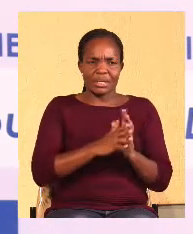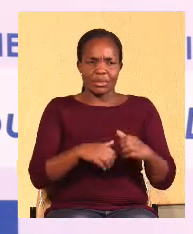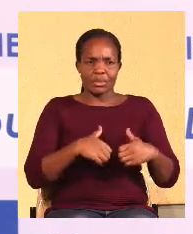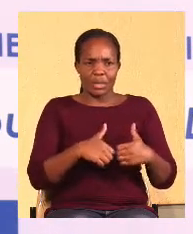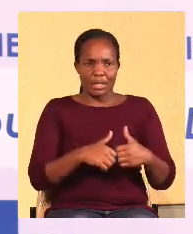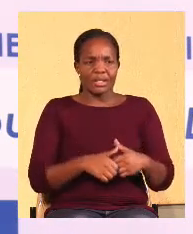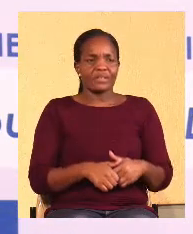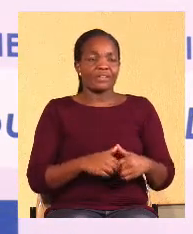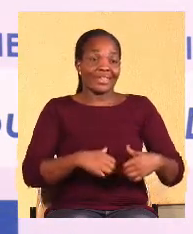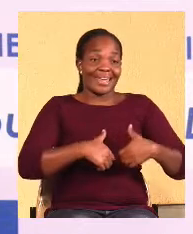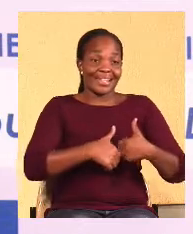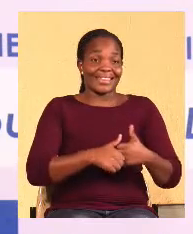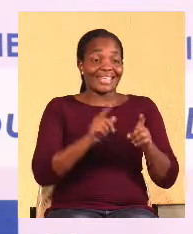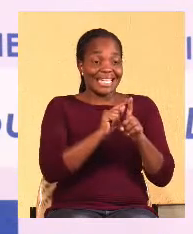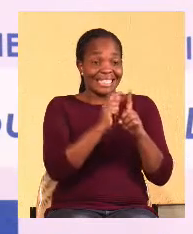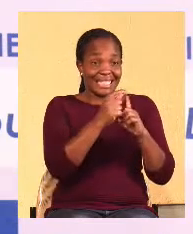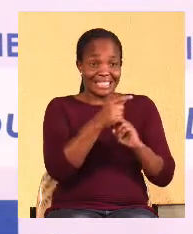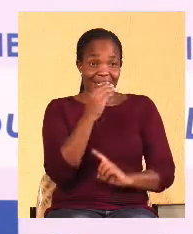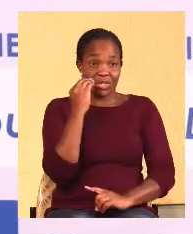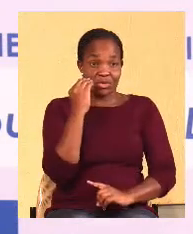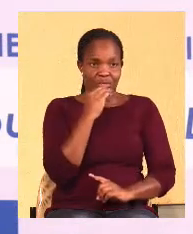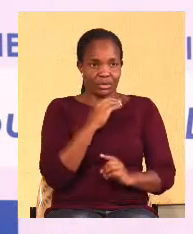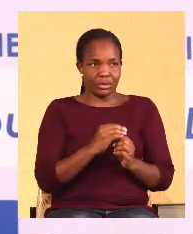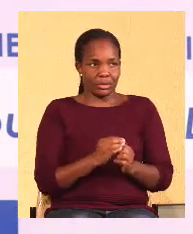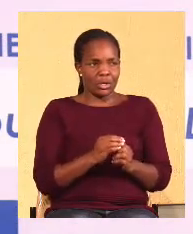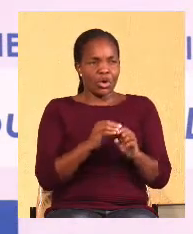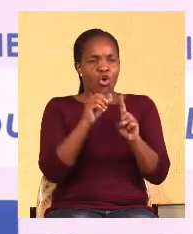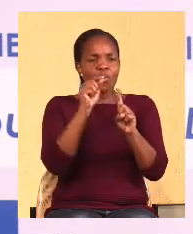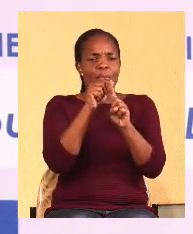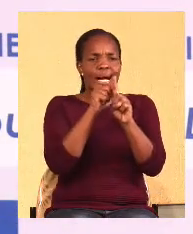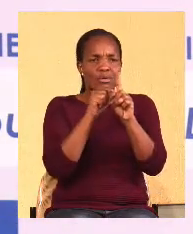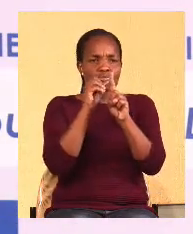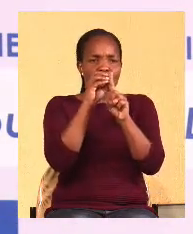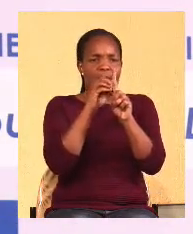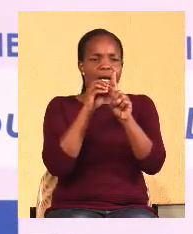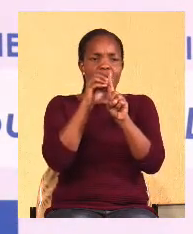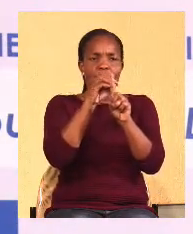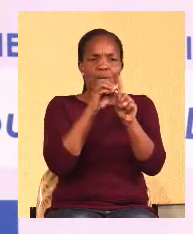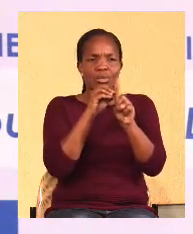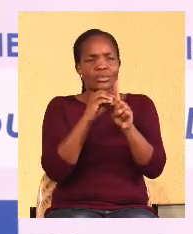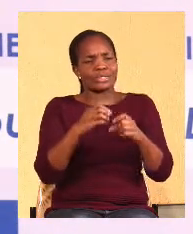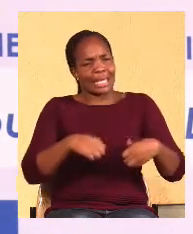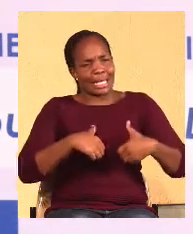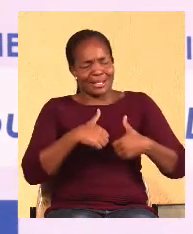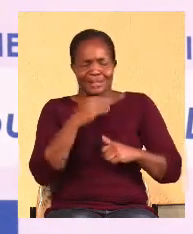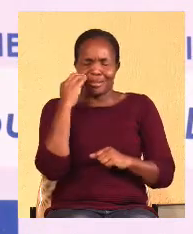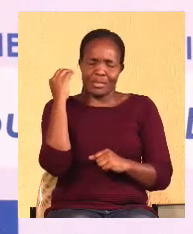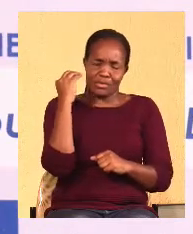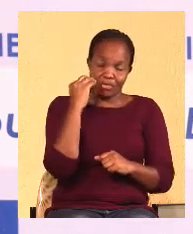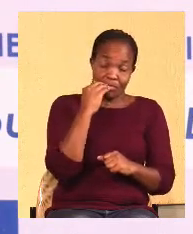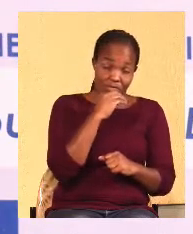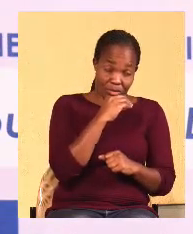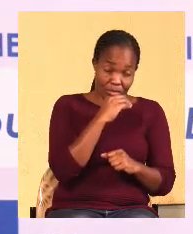traditional foods. Mahango has been shown to be one of the healthiest staple foods of the